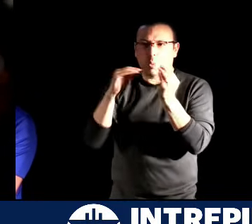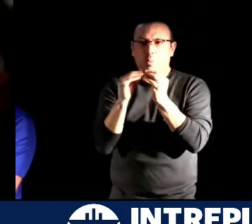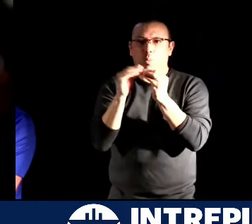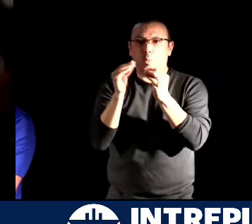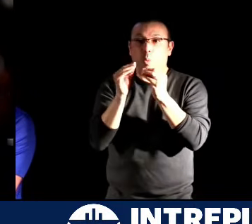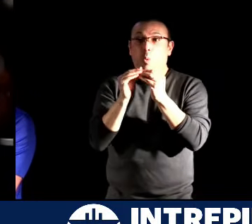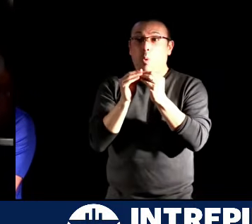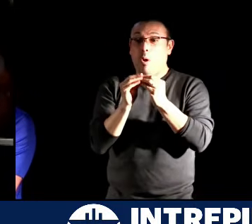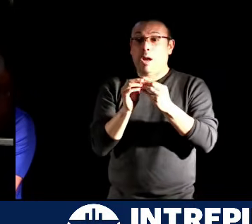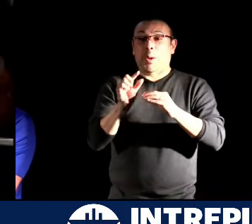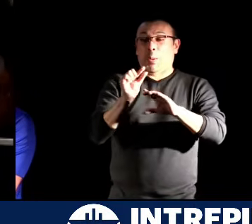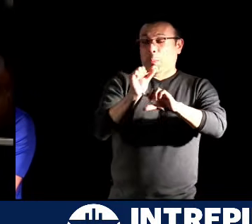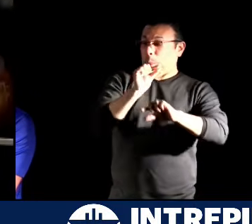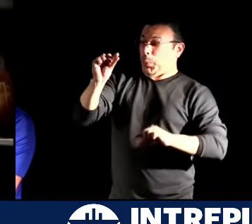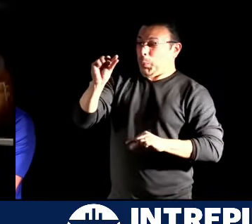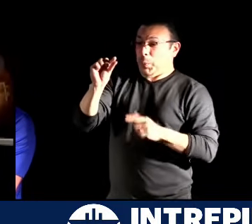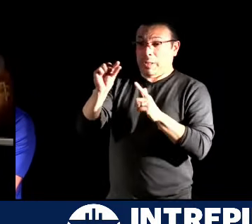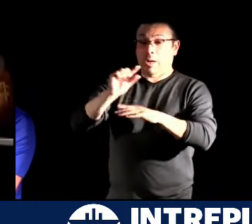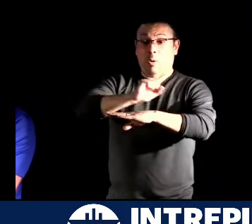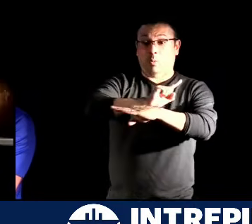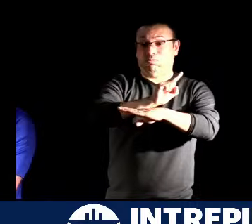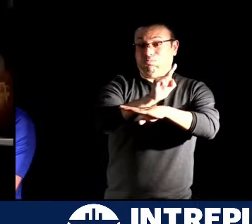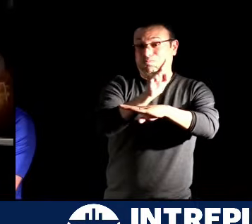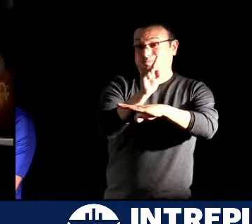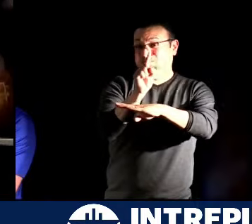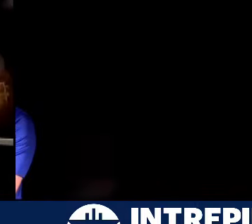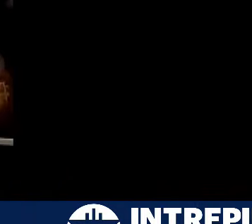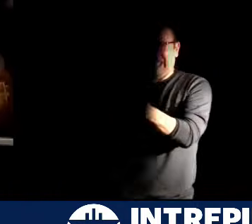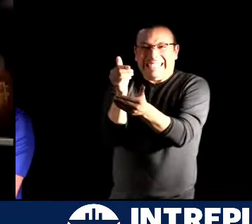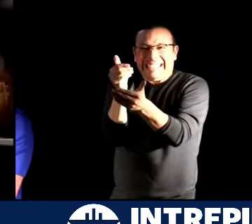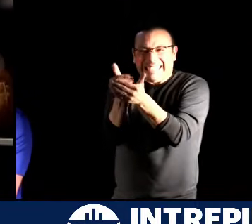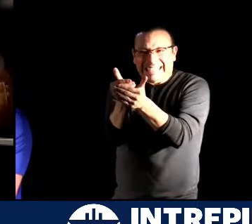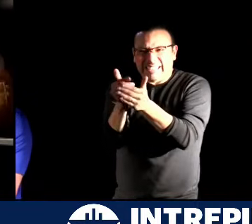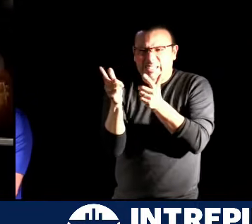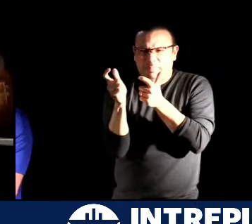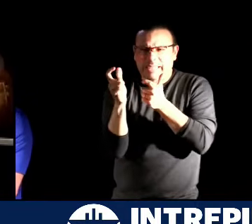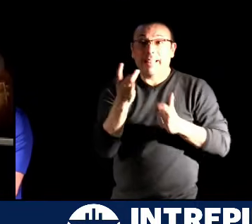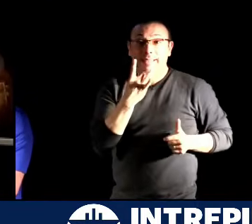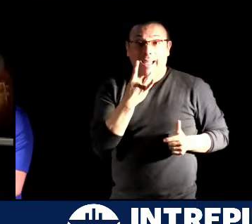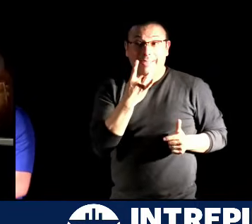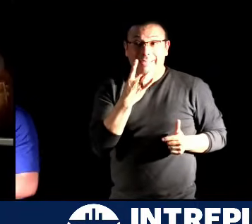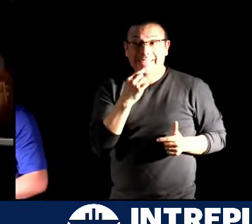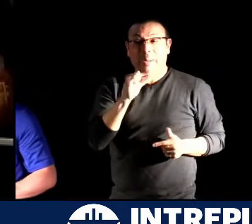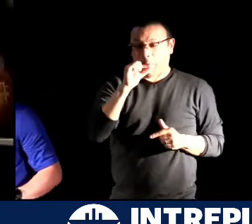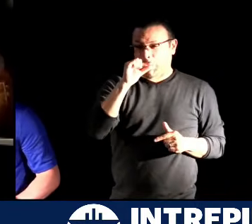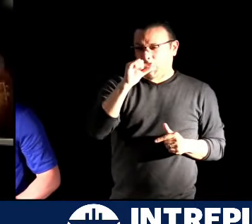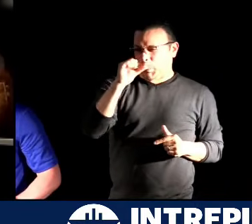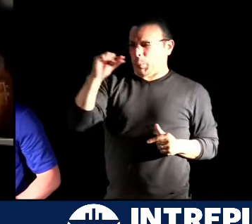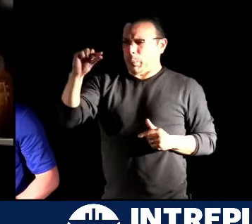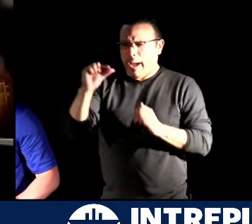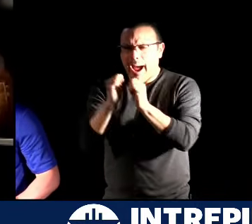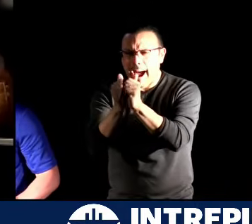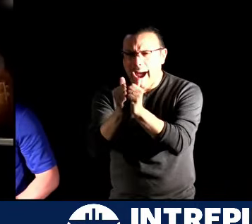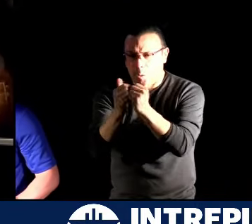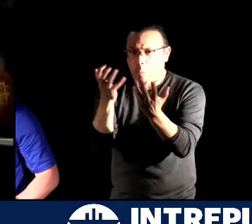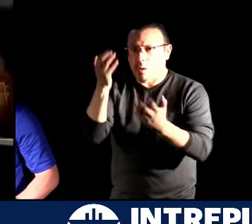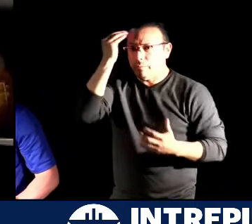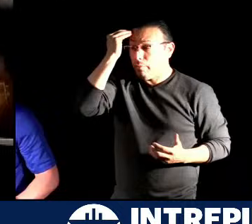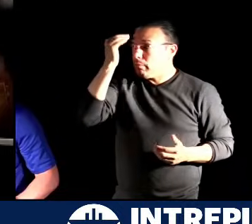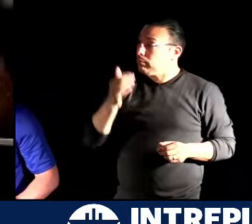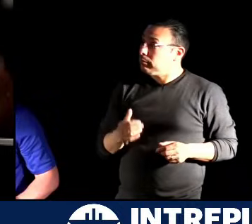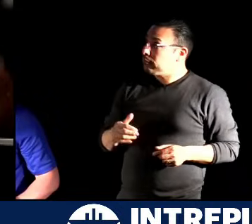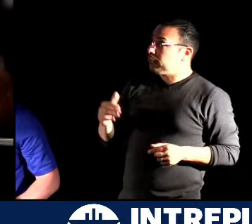light. And by the way, this image doesn't look very nice, but this is how we measure